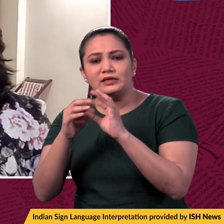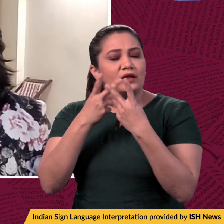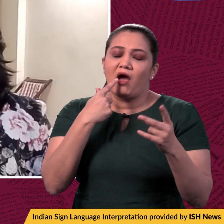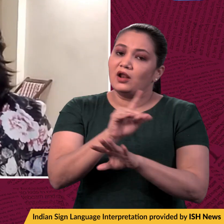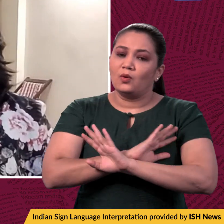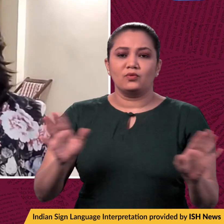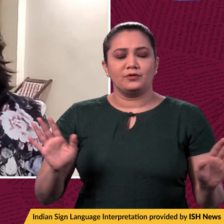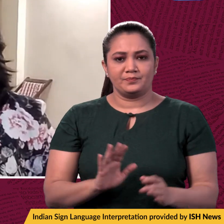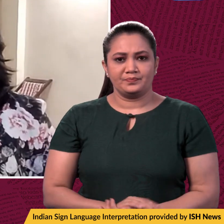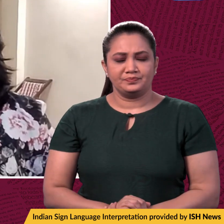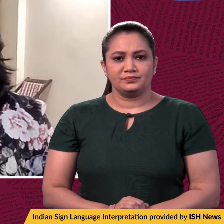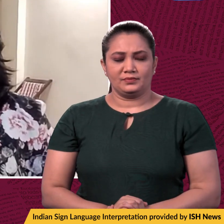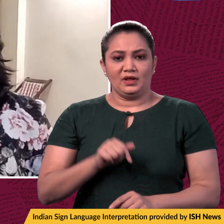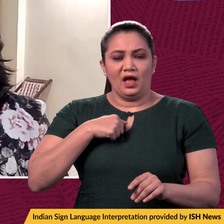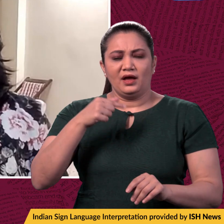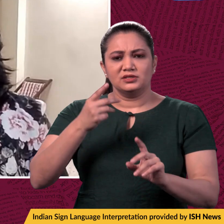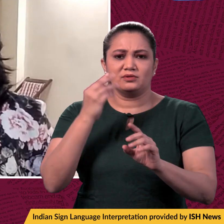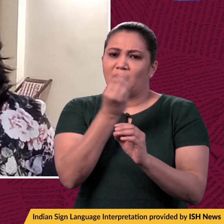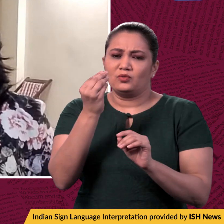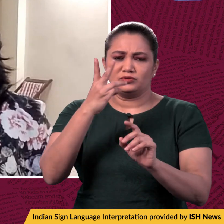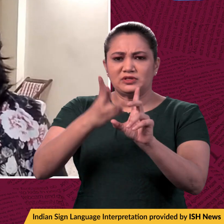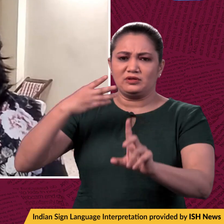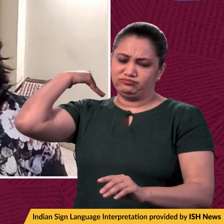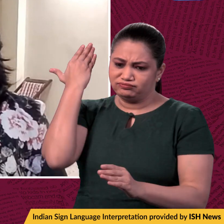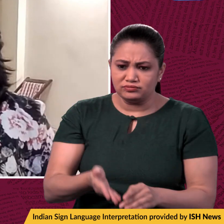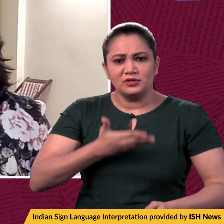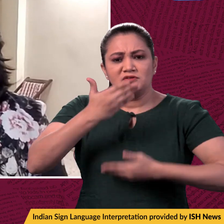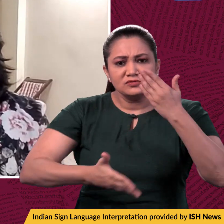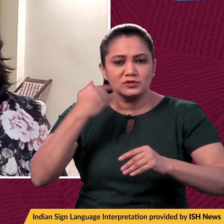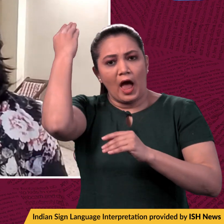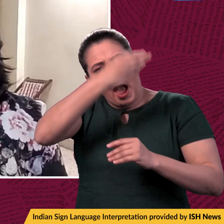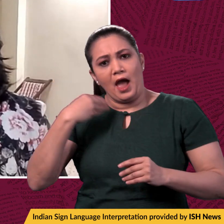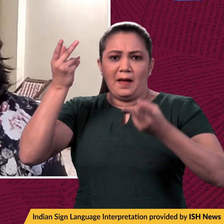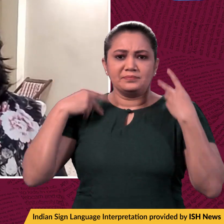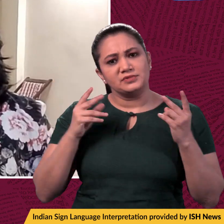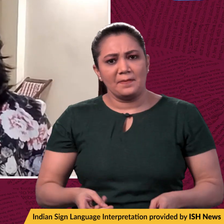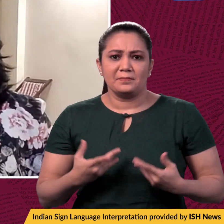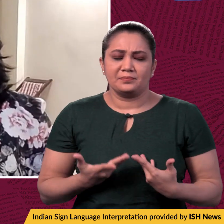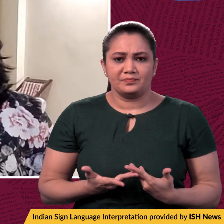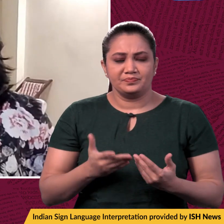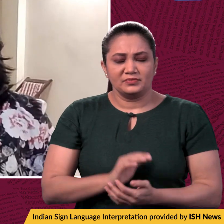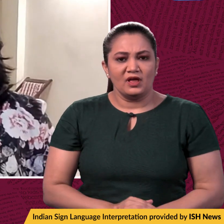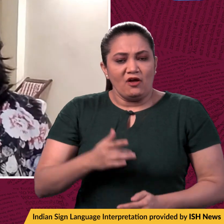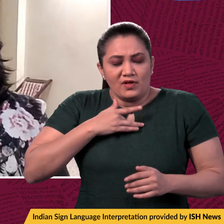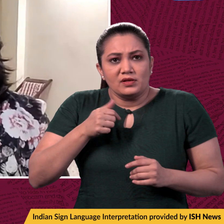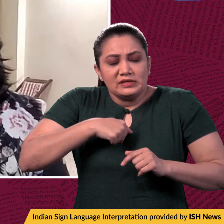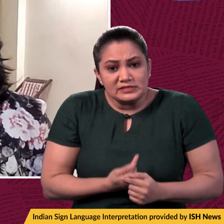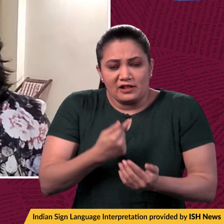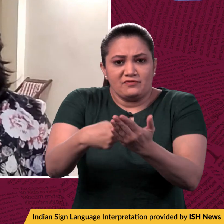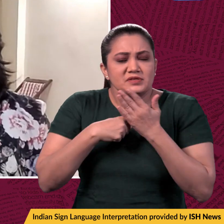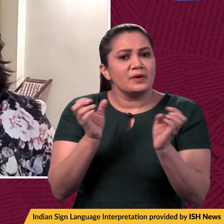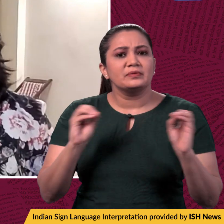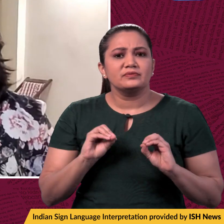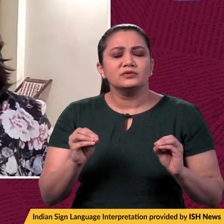symbols are not allowed. I have taught for the last 3 years wearing hijab. This was against